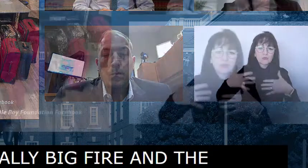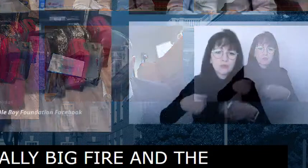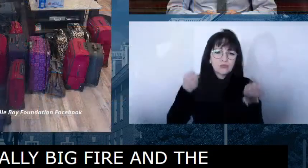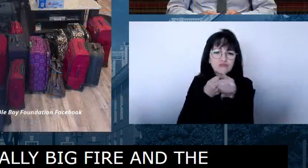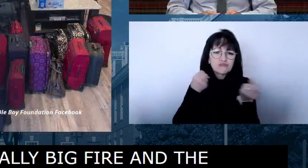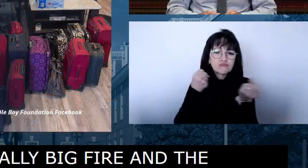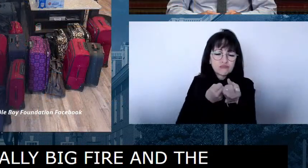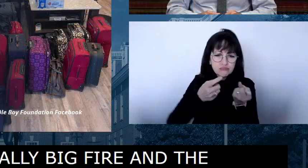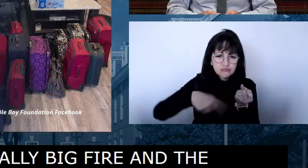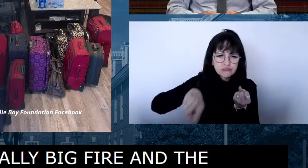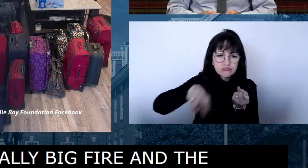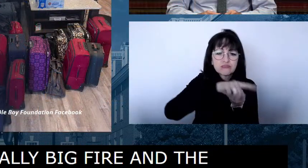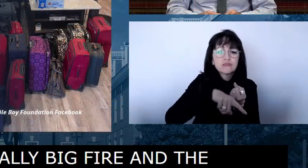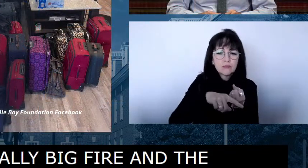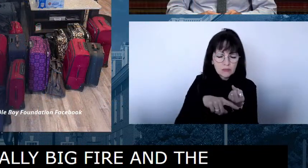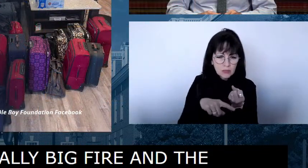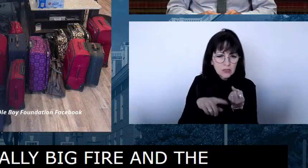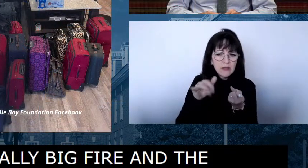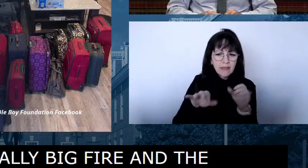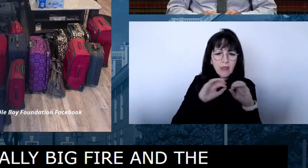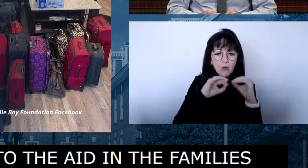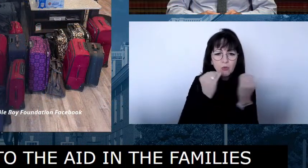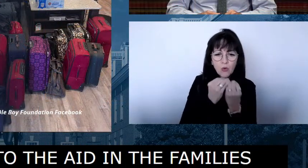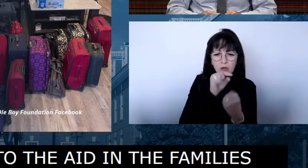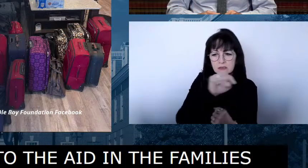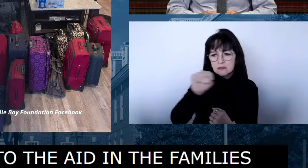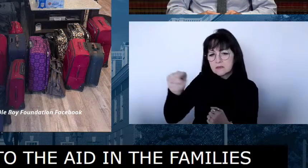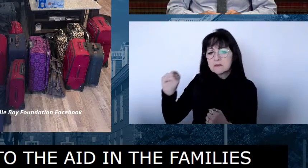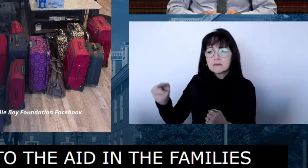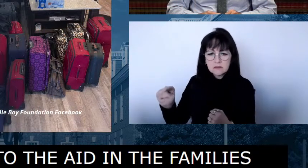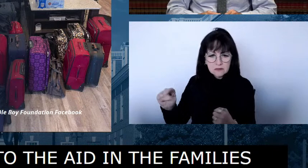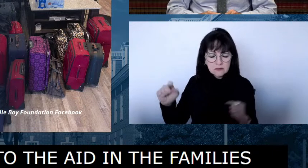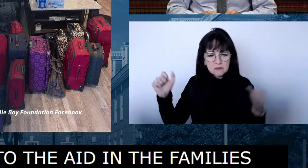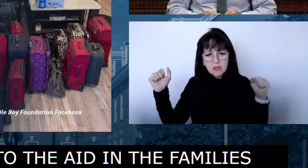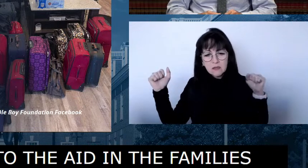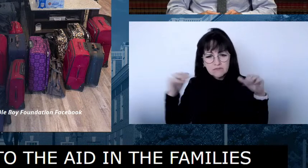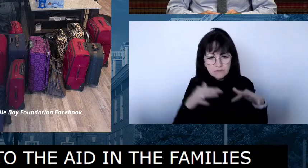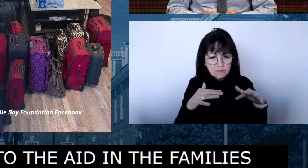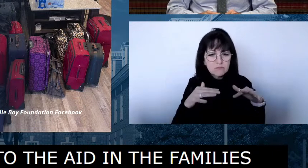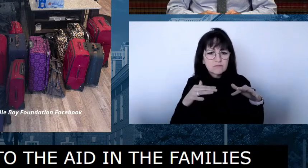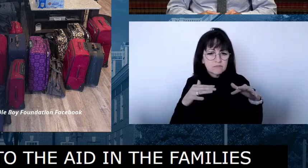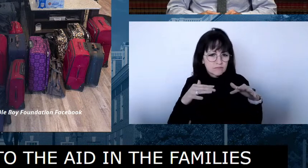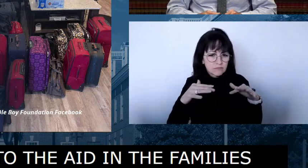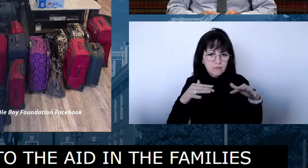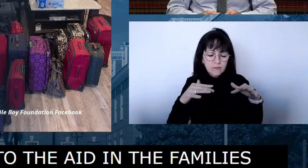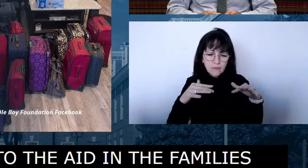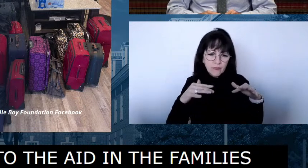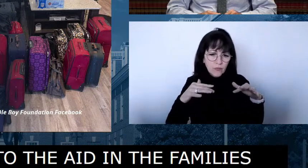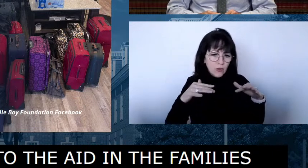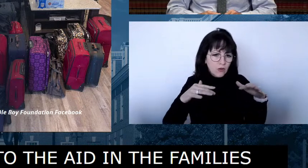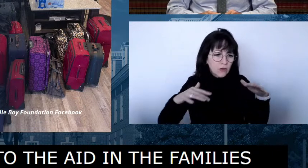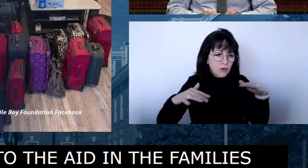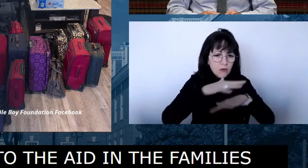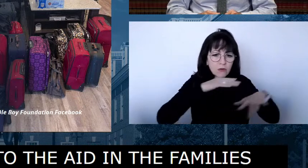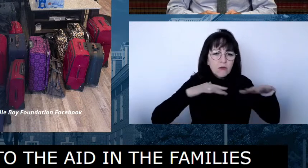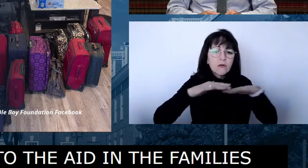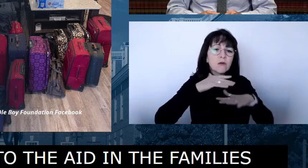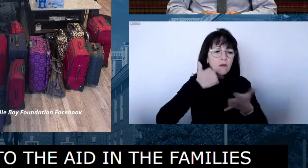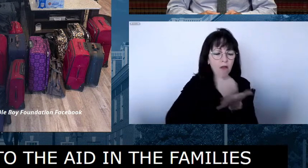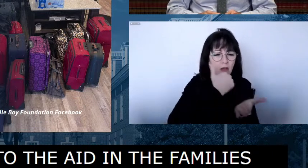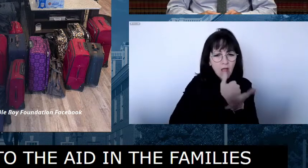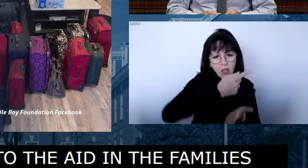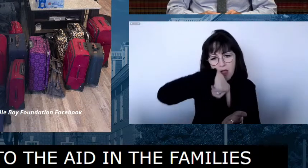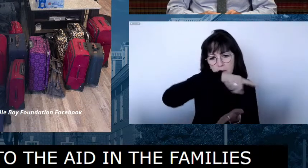Boy Foundation, really coming forward to show their community spirit to help these families that were displaced,